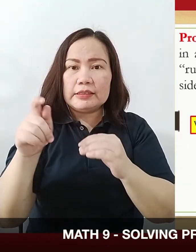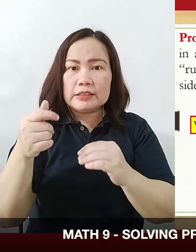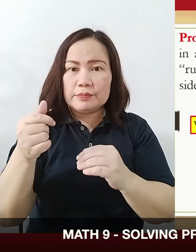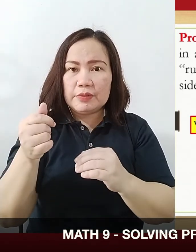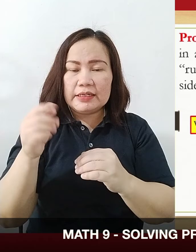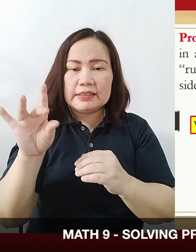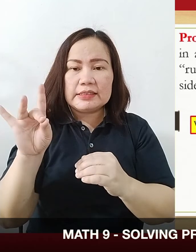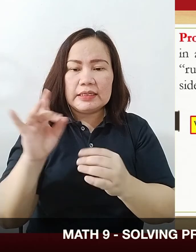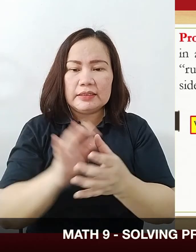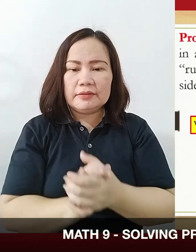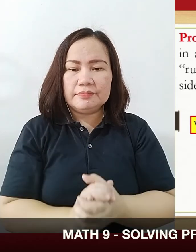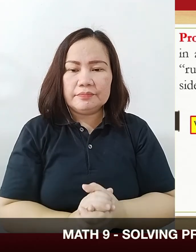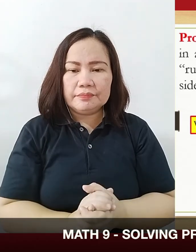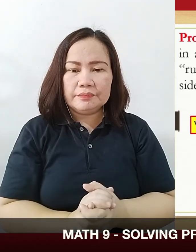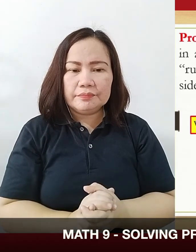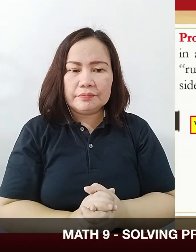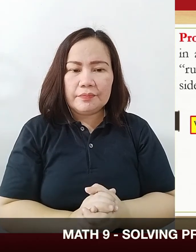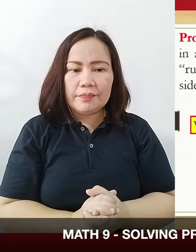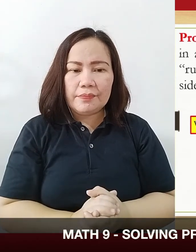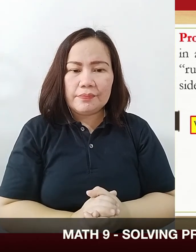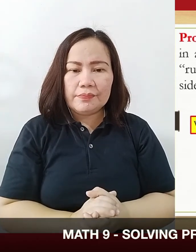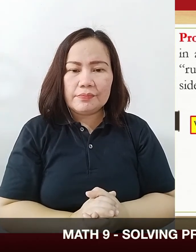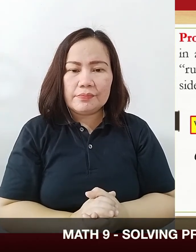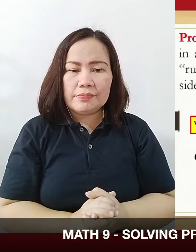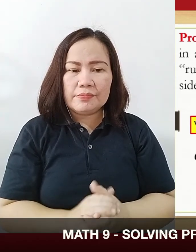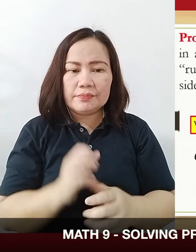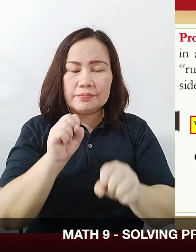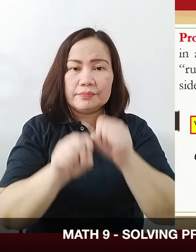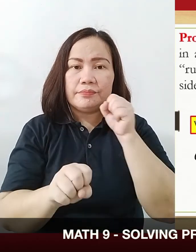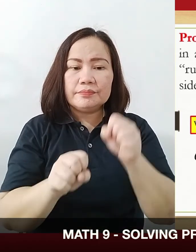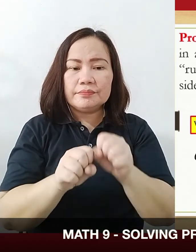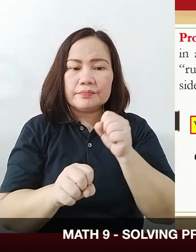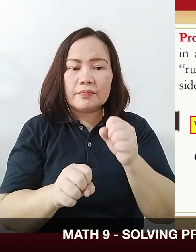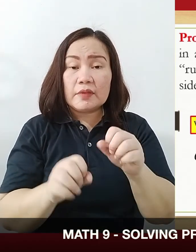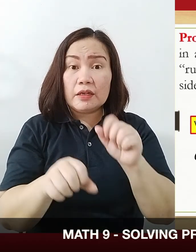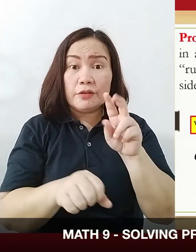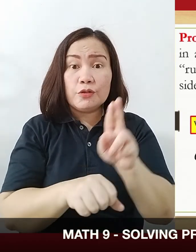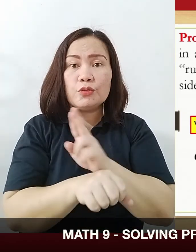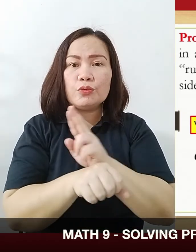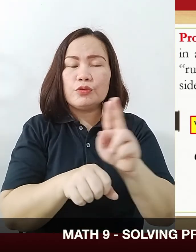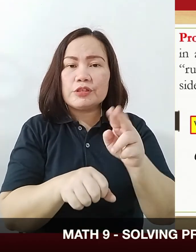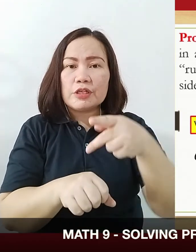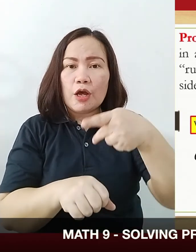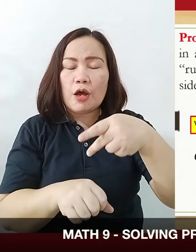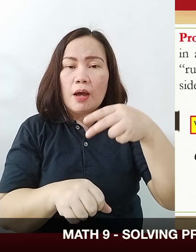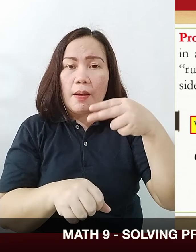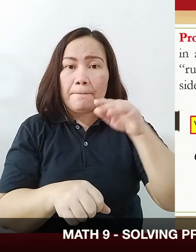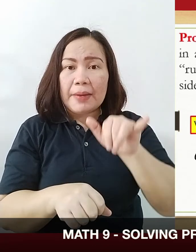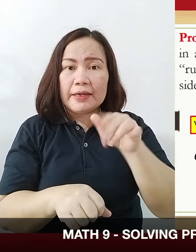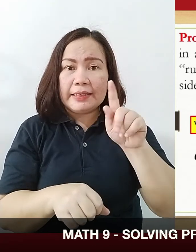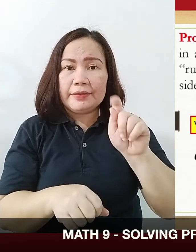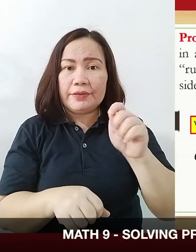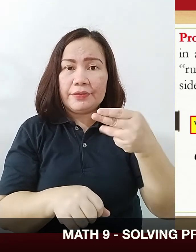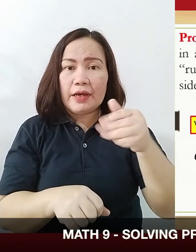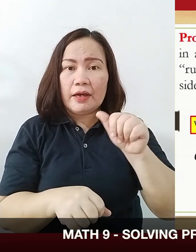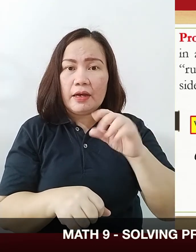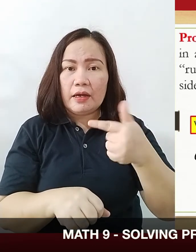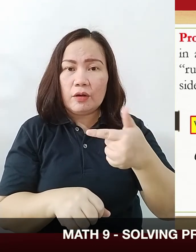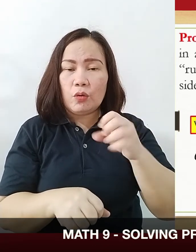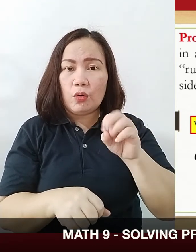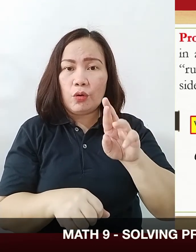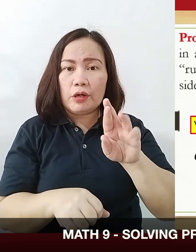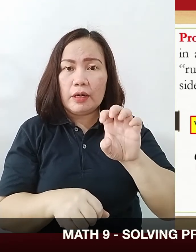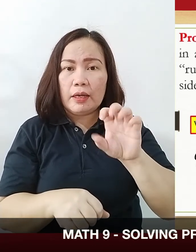of the inclined ramp. Okay. So, by using Pythagorean